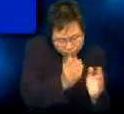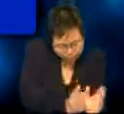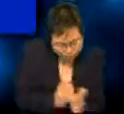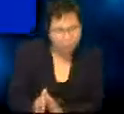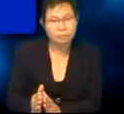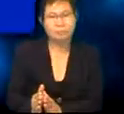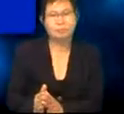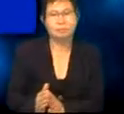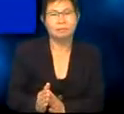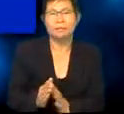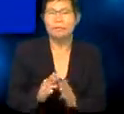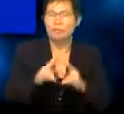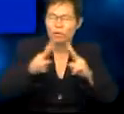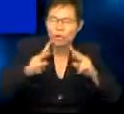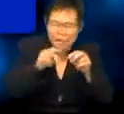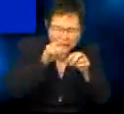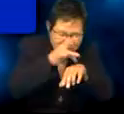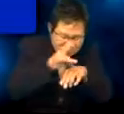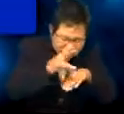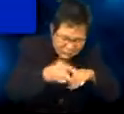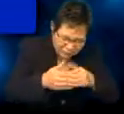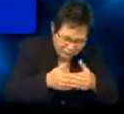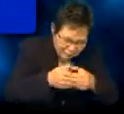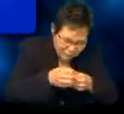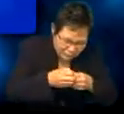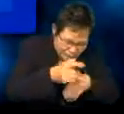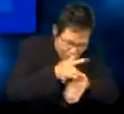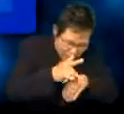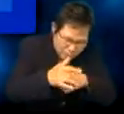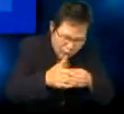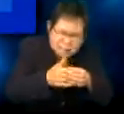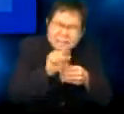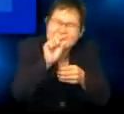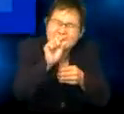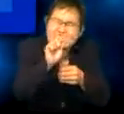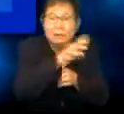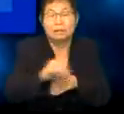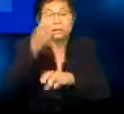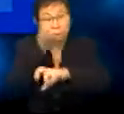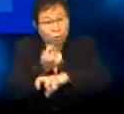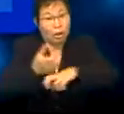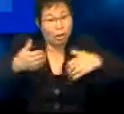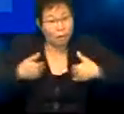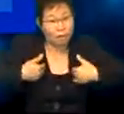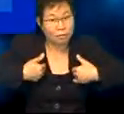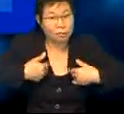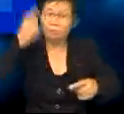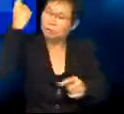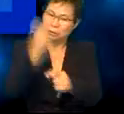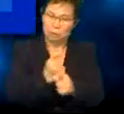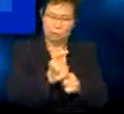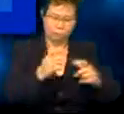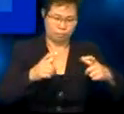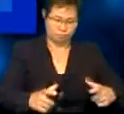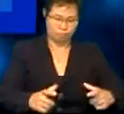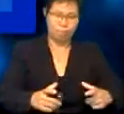pattern. There is very little space between the particles. Solids have